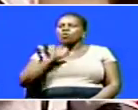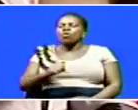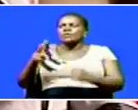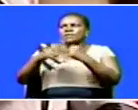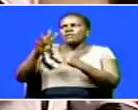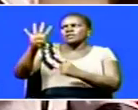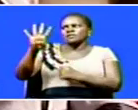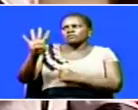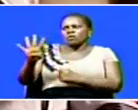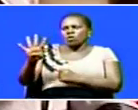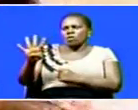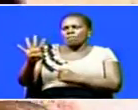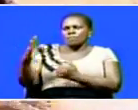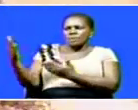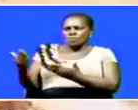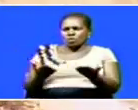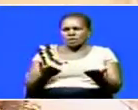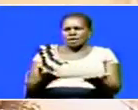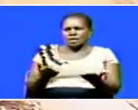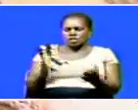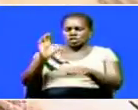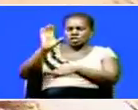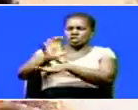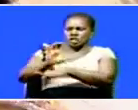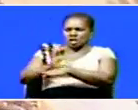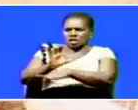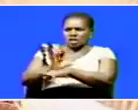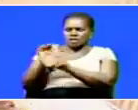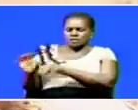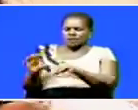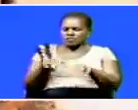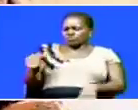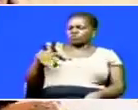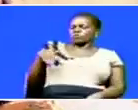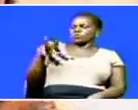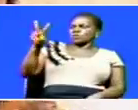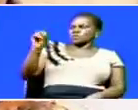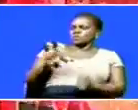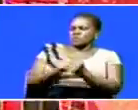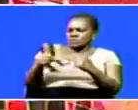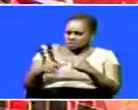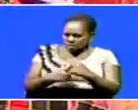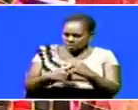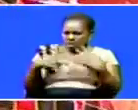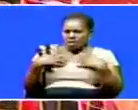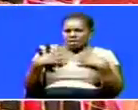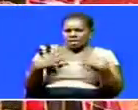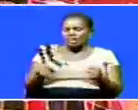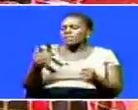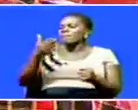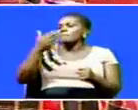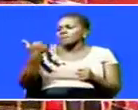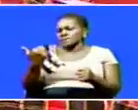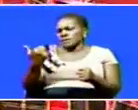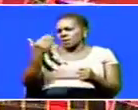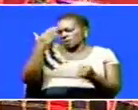74-year-old Lucas Masinde was brought here by the church after he suffered a stroke in 2016. His health is much better